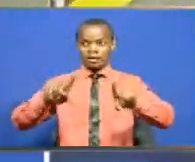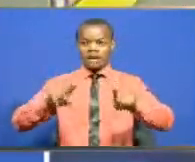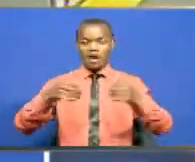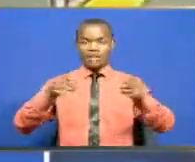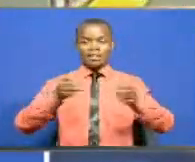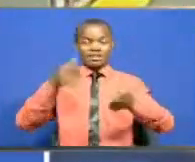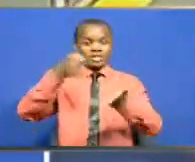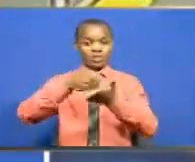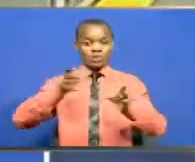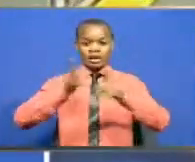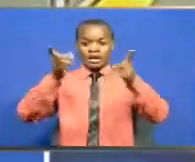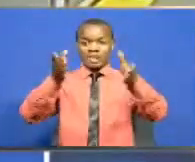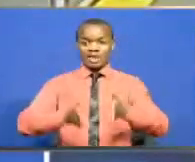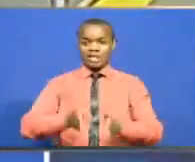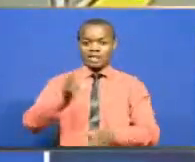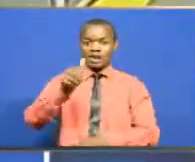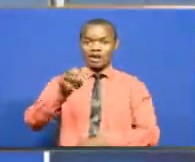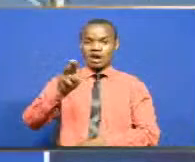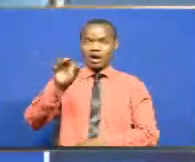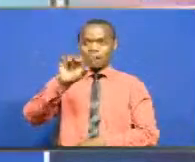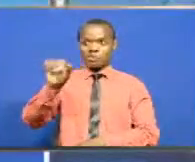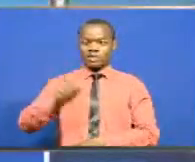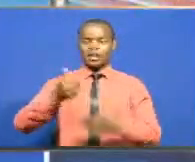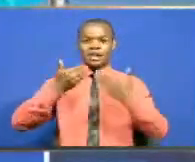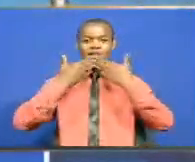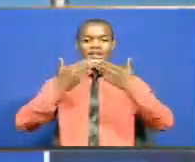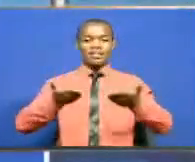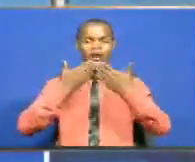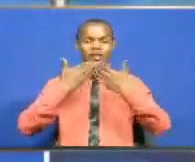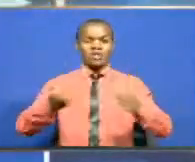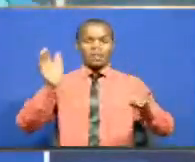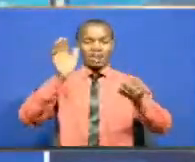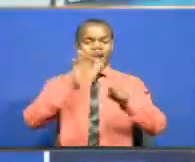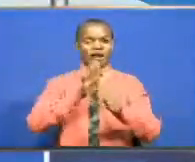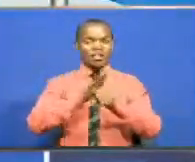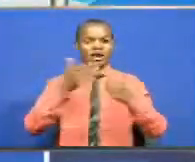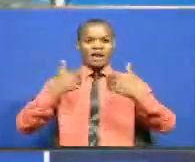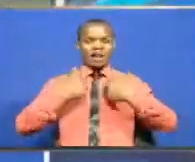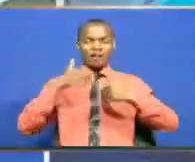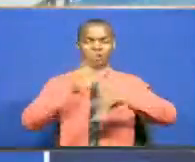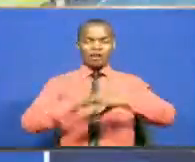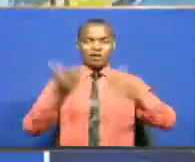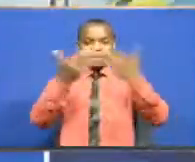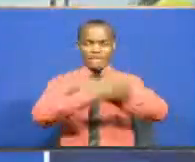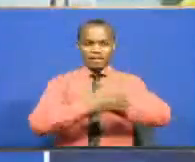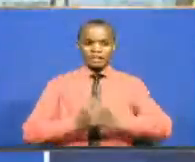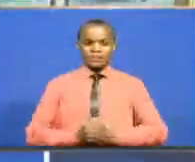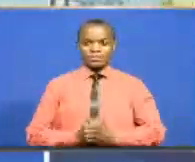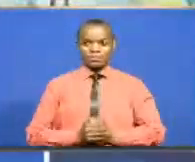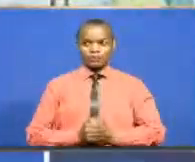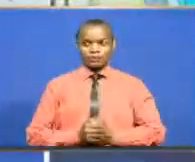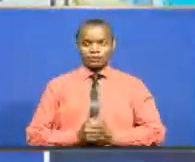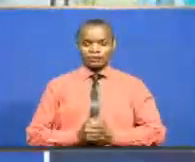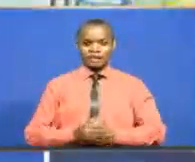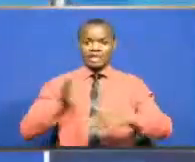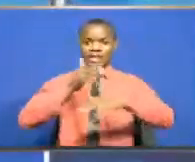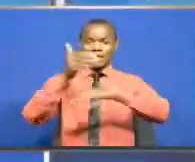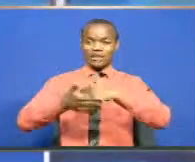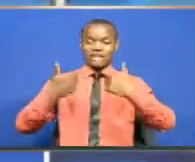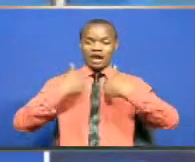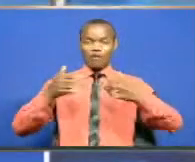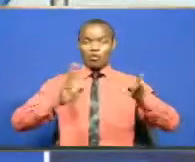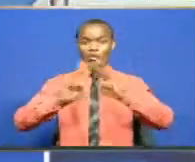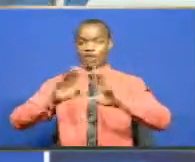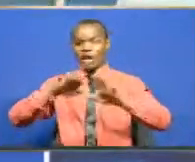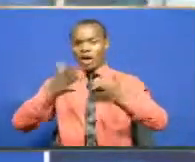Amos Ongweri, thank you so much. Do have a blessed night. Irene Chumodim is coming up next